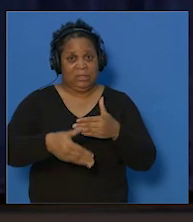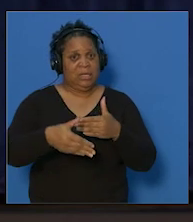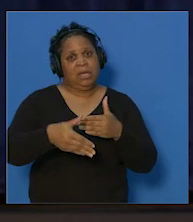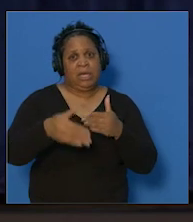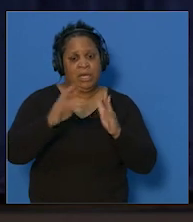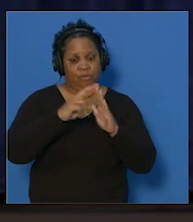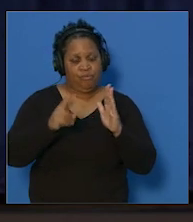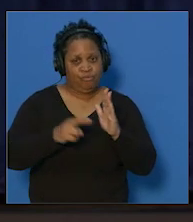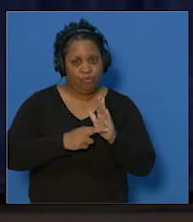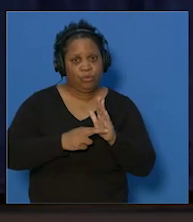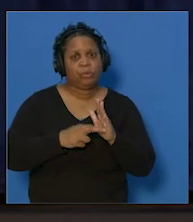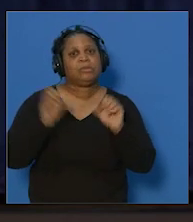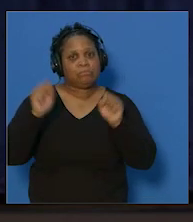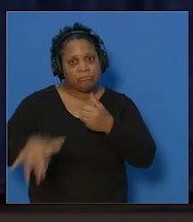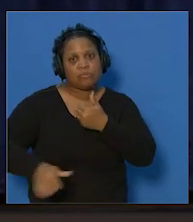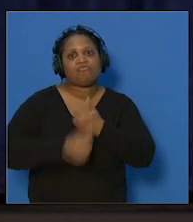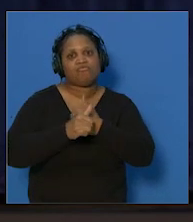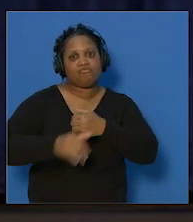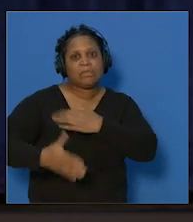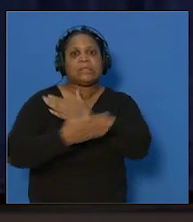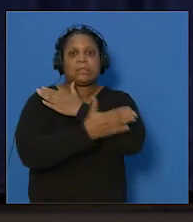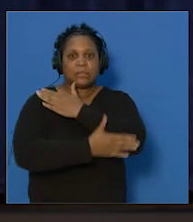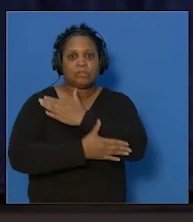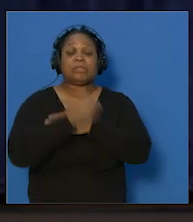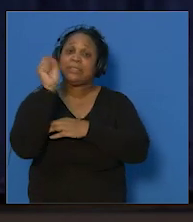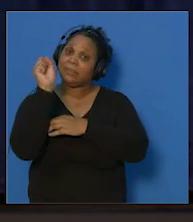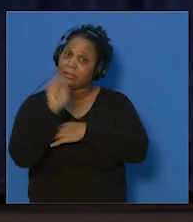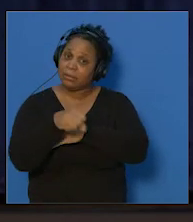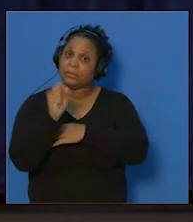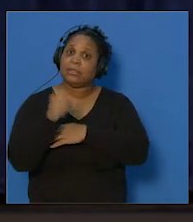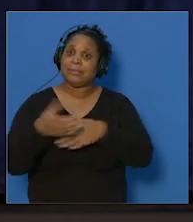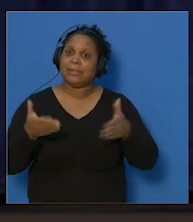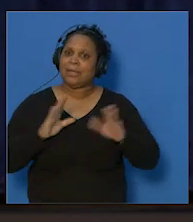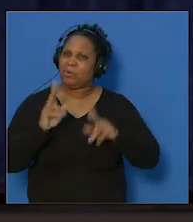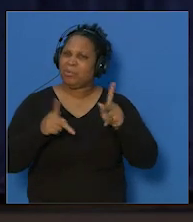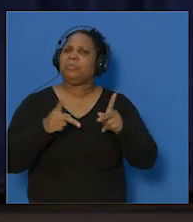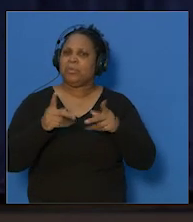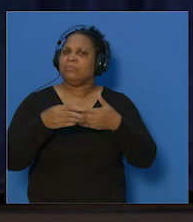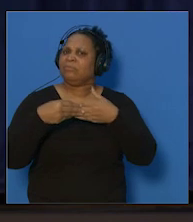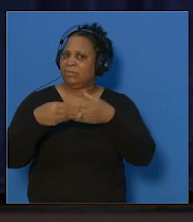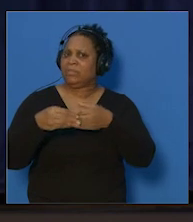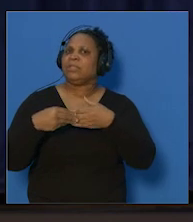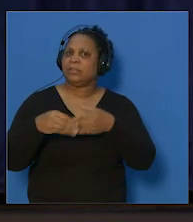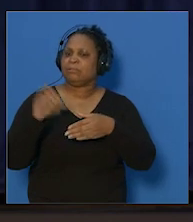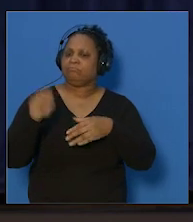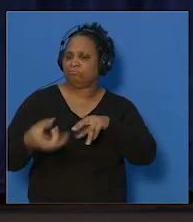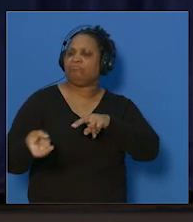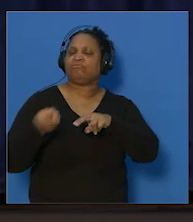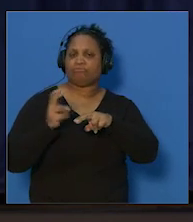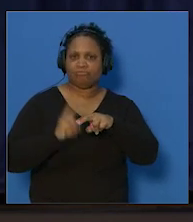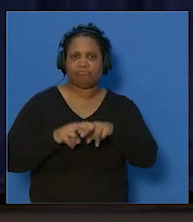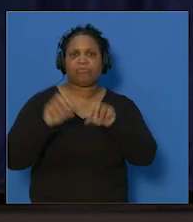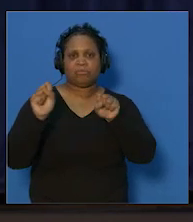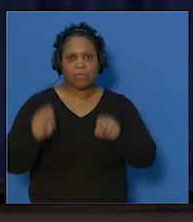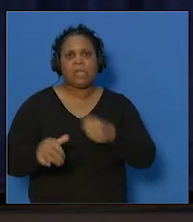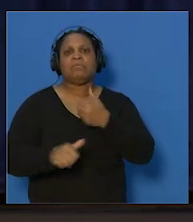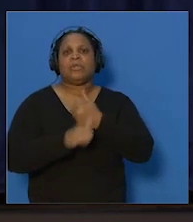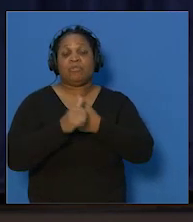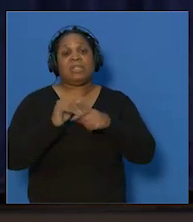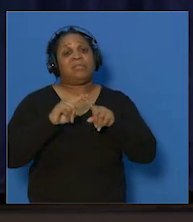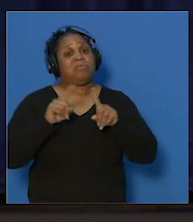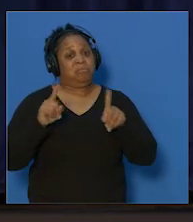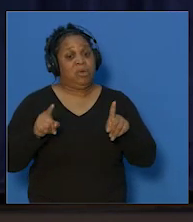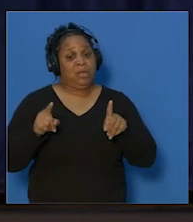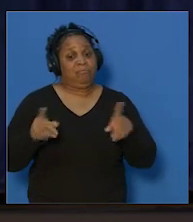regulations can put the country in risk. So yes, allowing persons to do more things does increase the possibility of that risk. But as